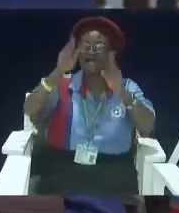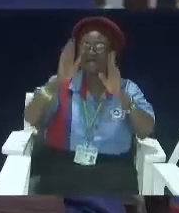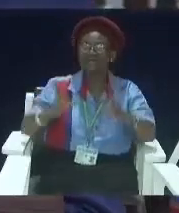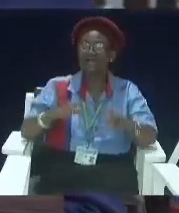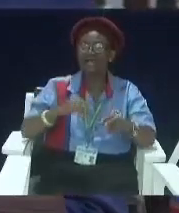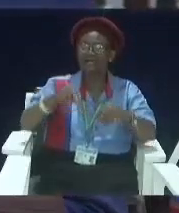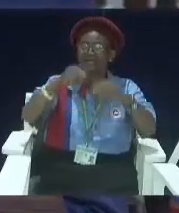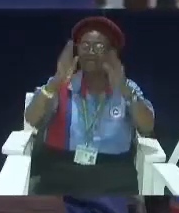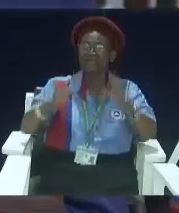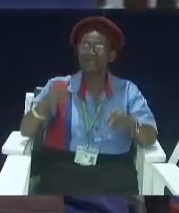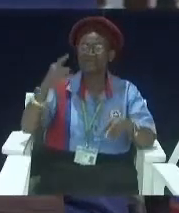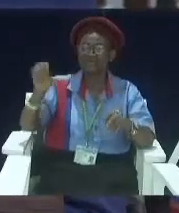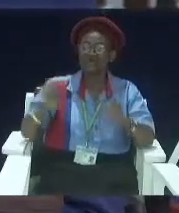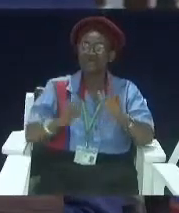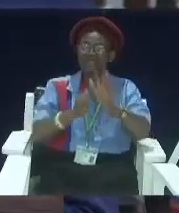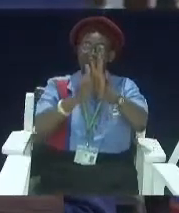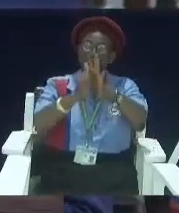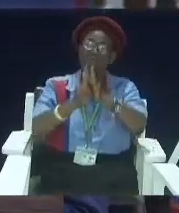For example,